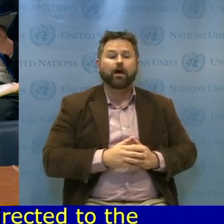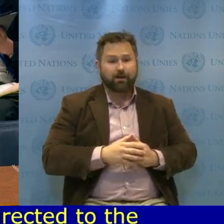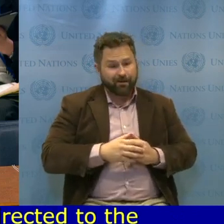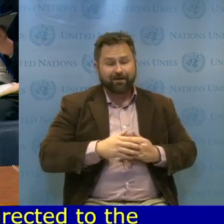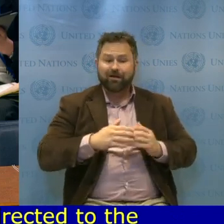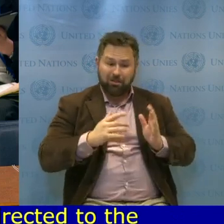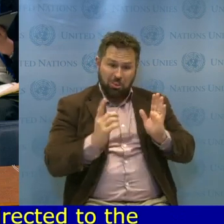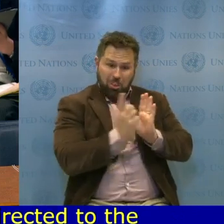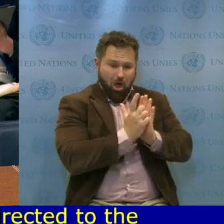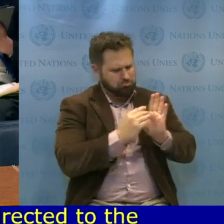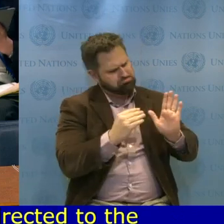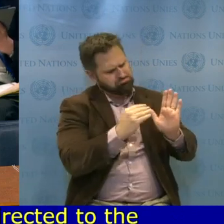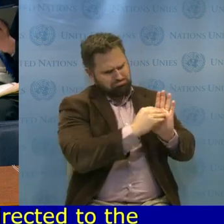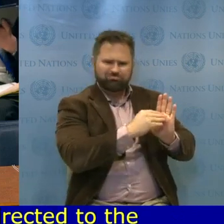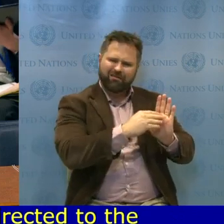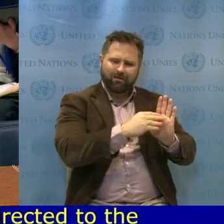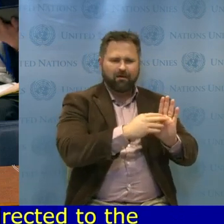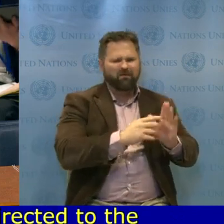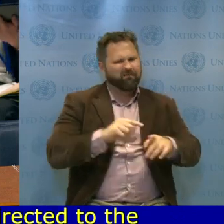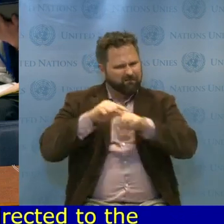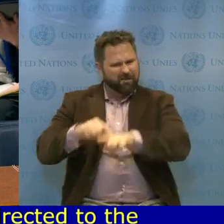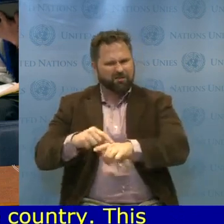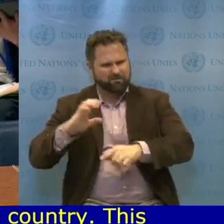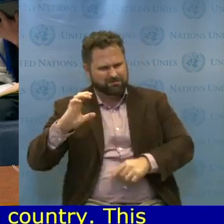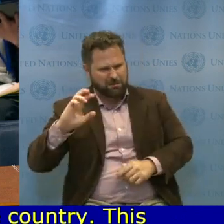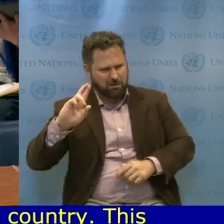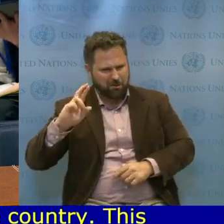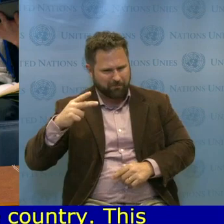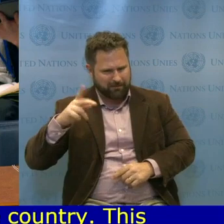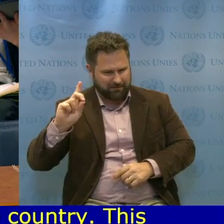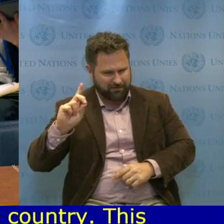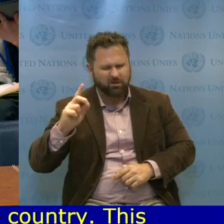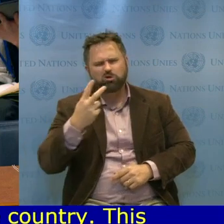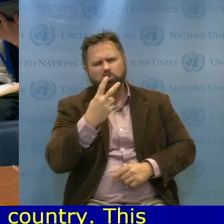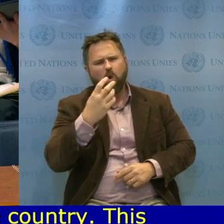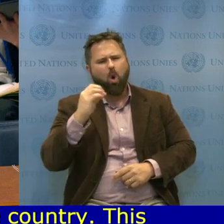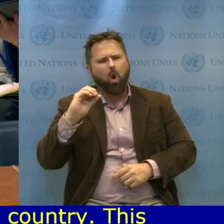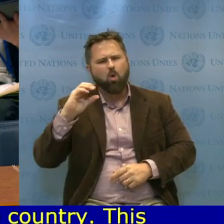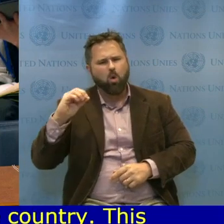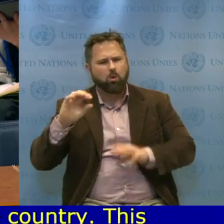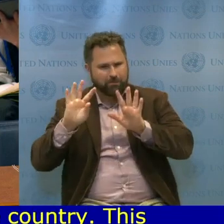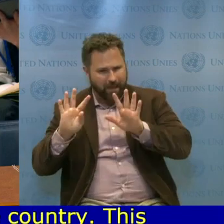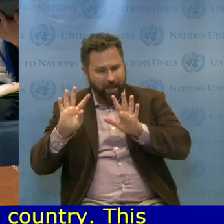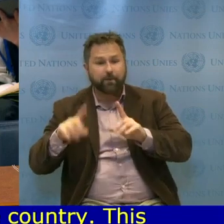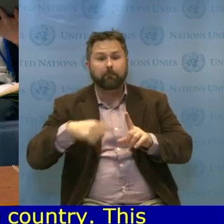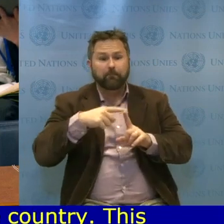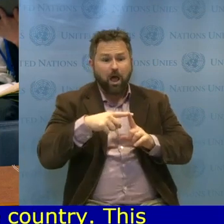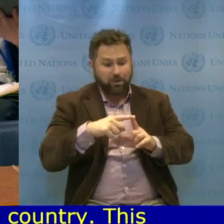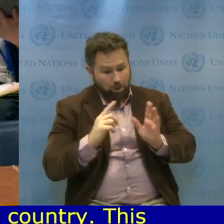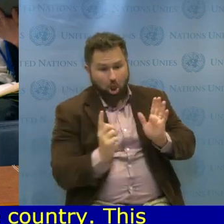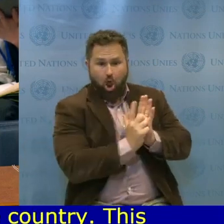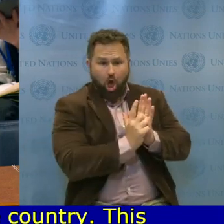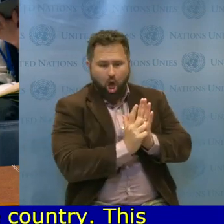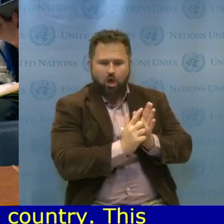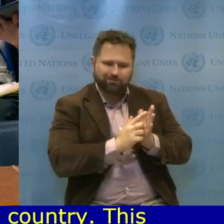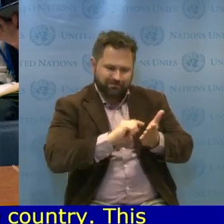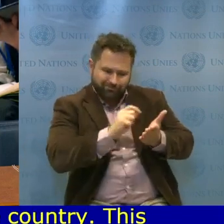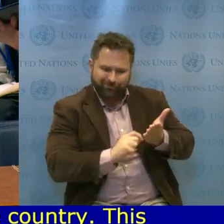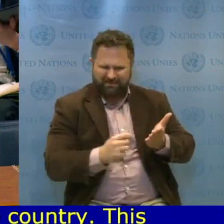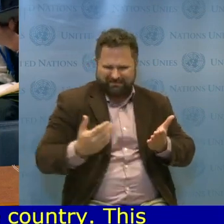CRPD in 2009, and most recently, the promulgation of the law on person with disability in May this